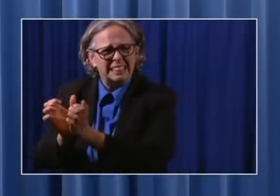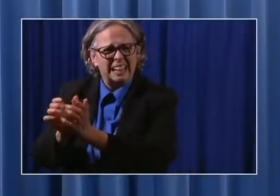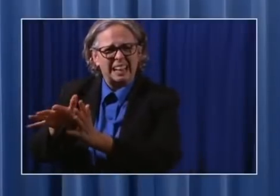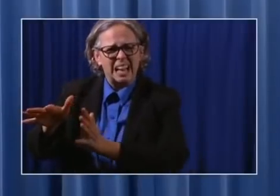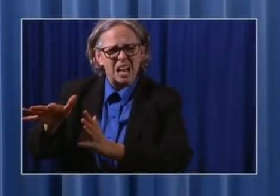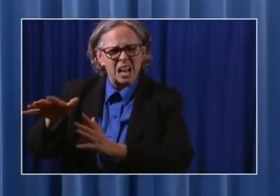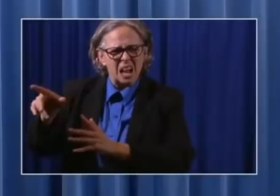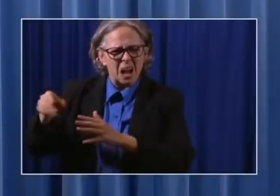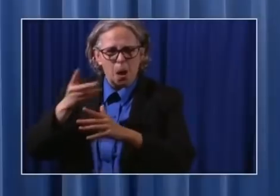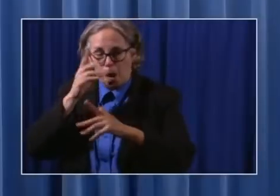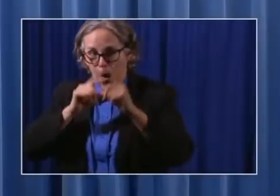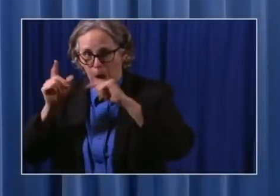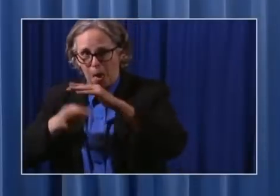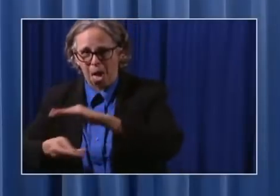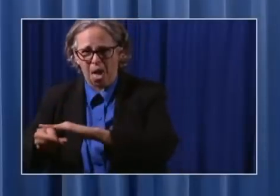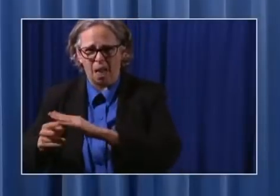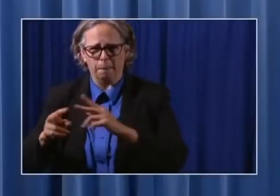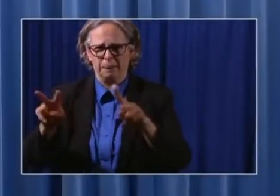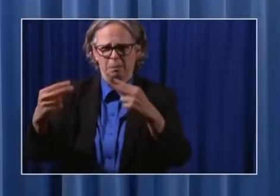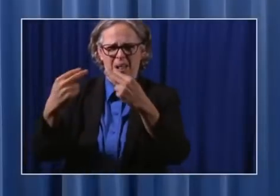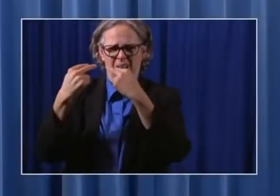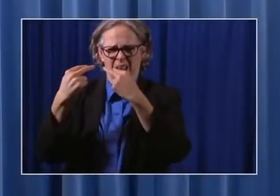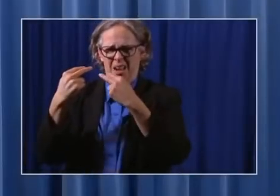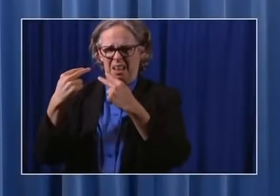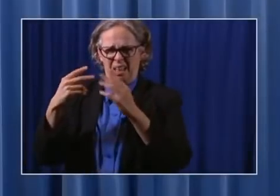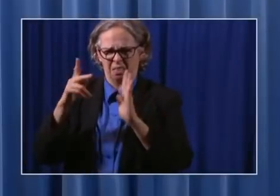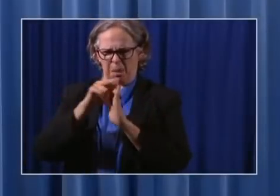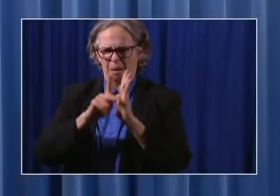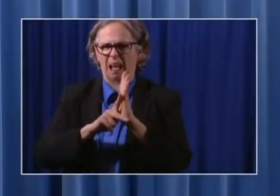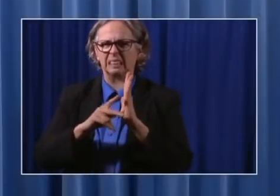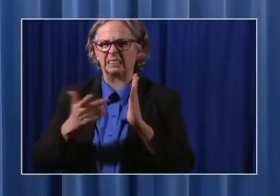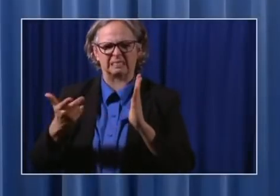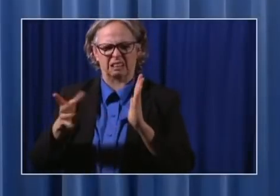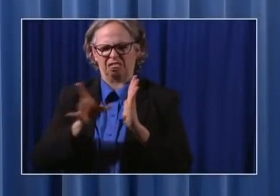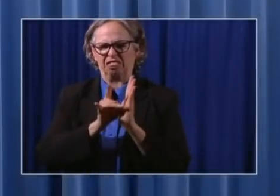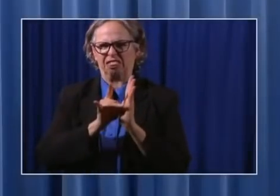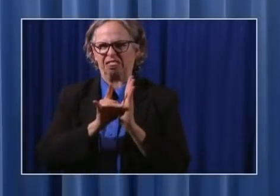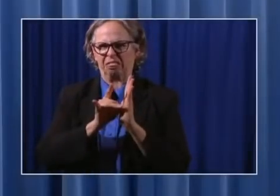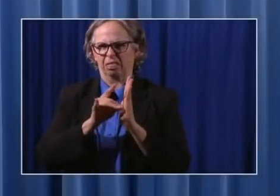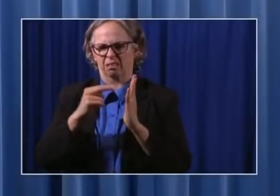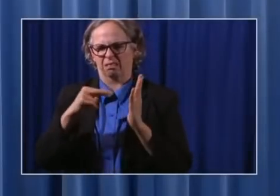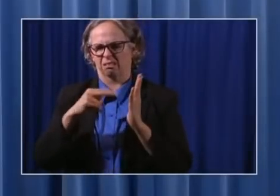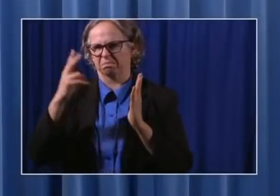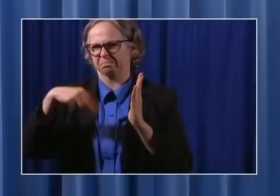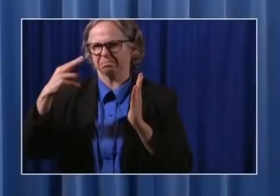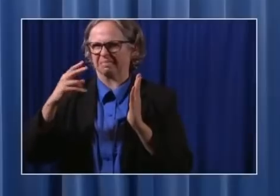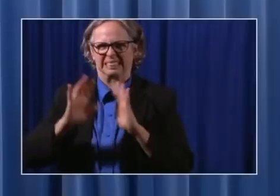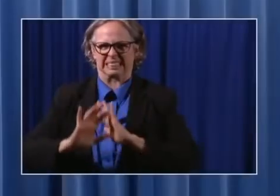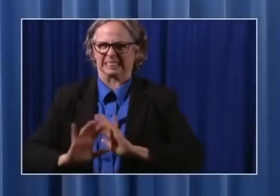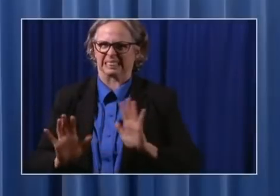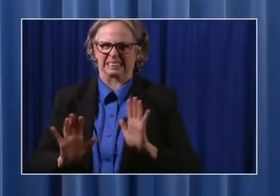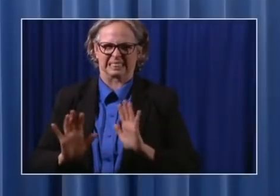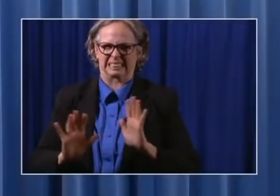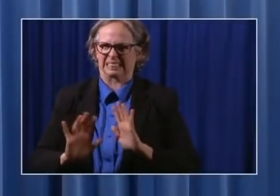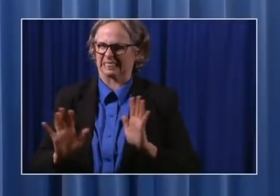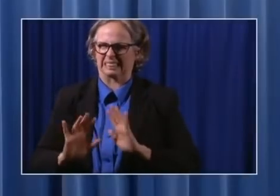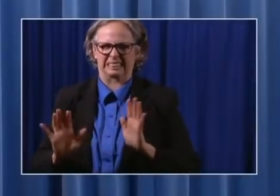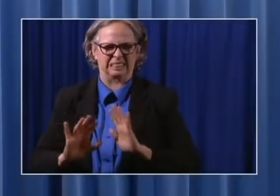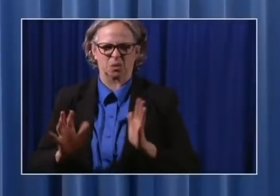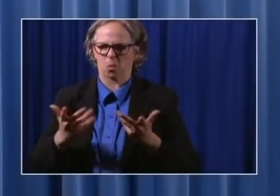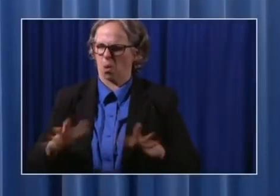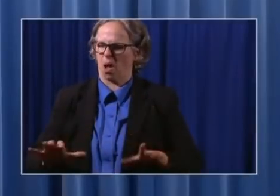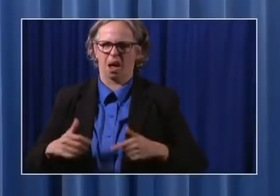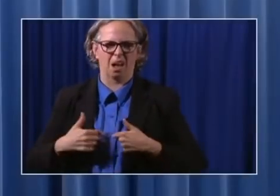mind, taint that policy. It will forever taint the way we deal with nuclear energy in Ohio. It will